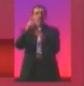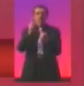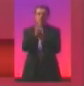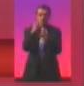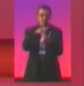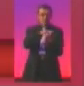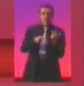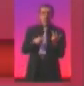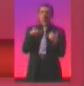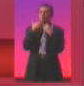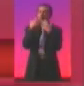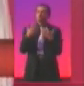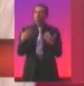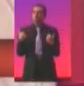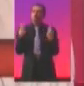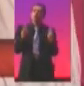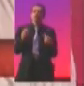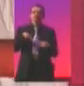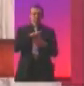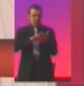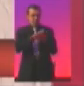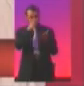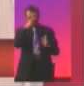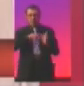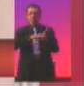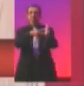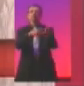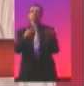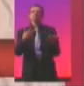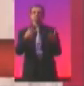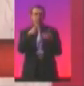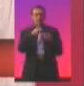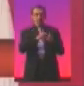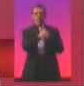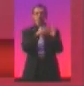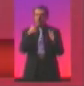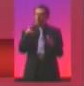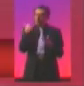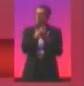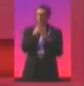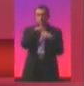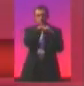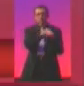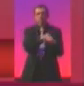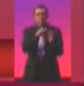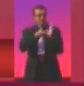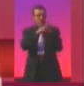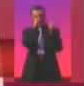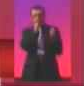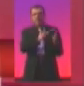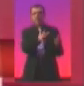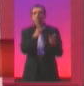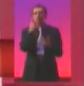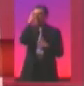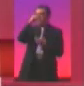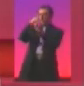Being bold means that we reform our planning system, and we are the only party committed to reforming our planning system, because the Tories would never